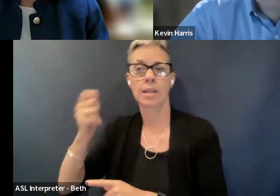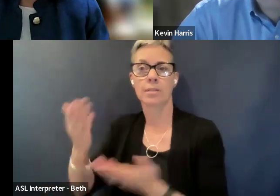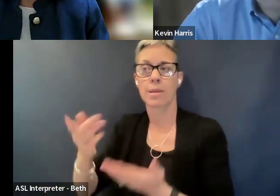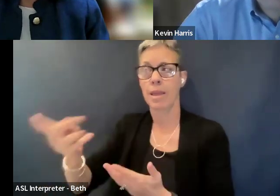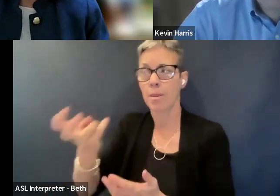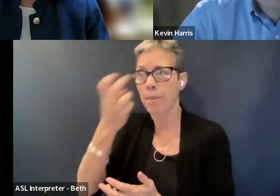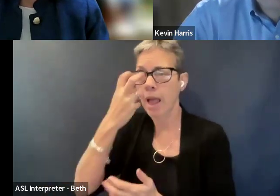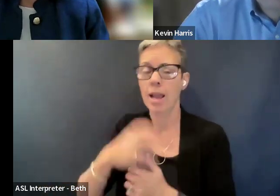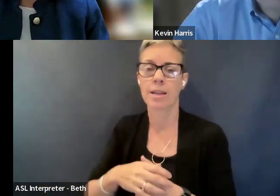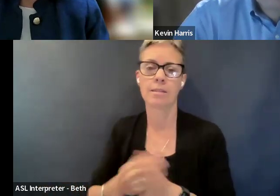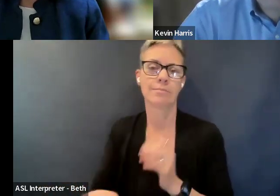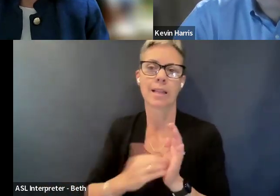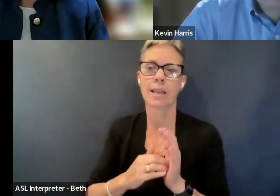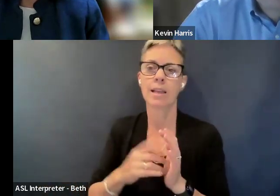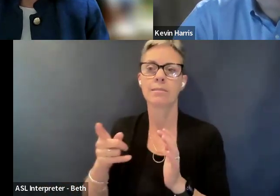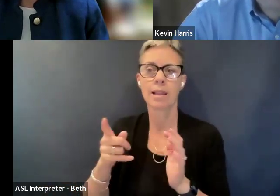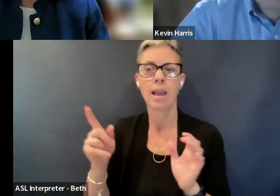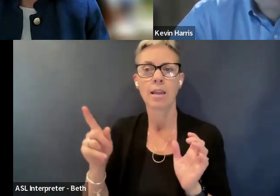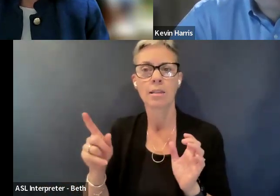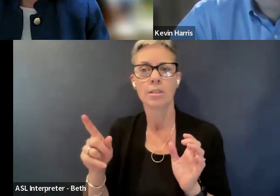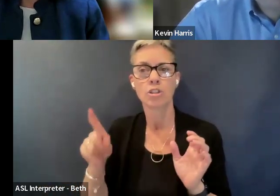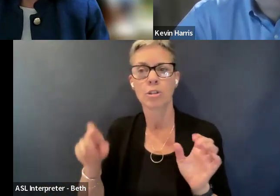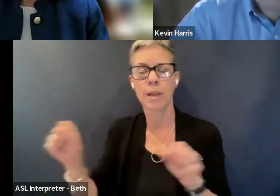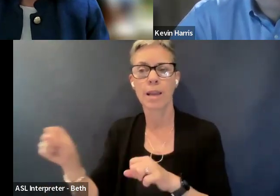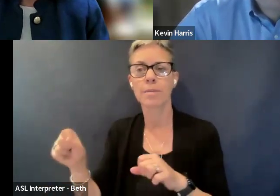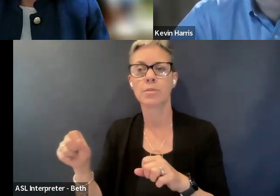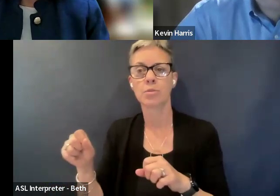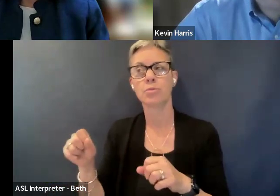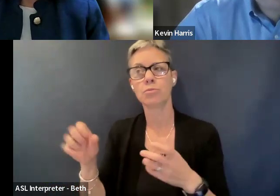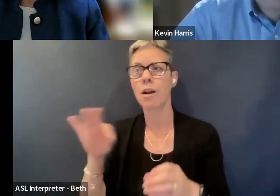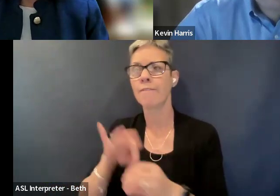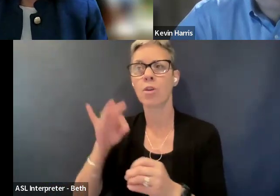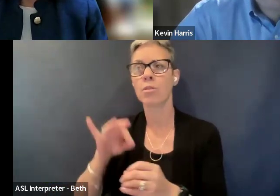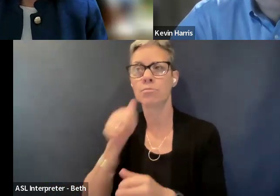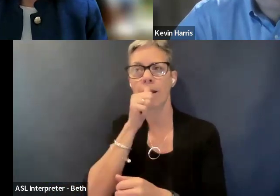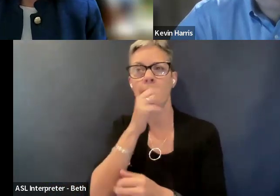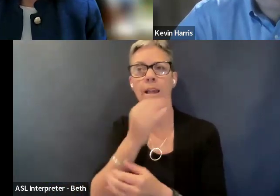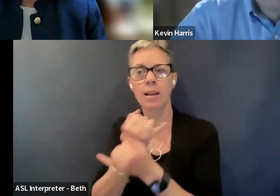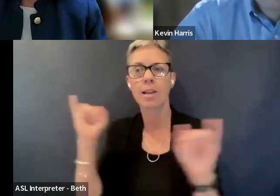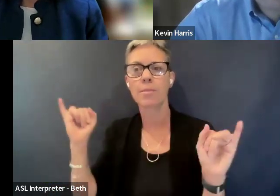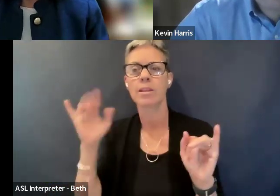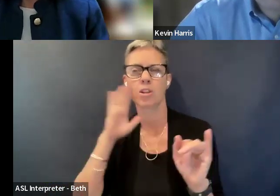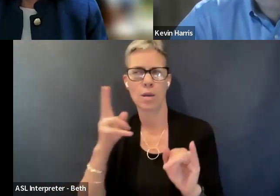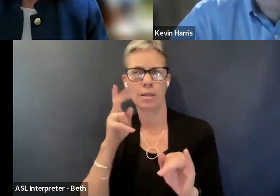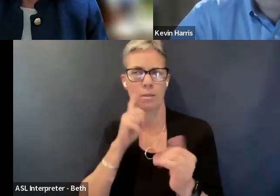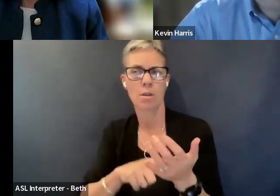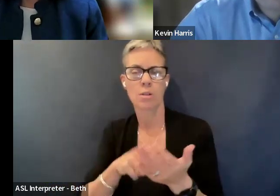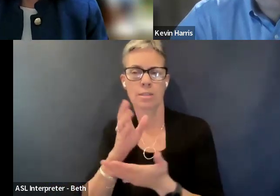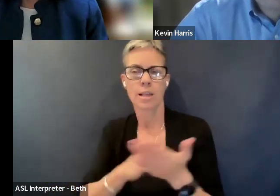are again able to exercise their vote privately and independently. So that's something that you're going to see some action on,